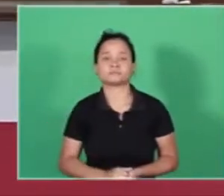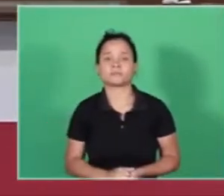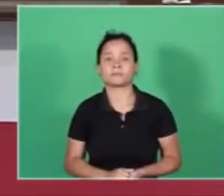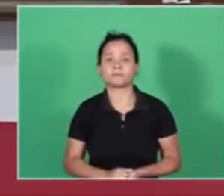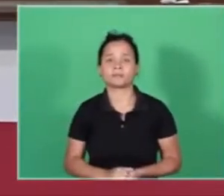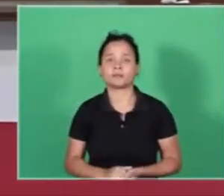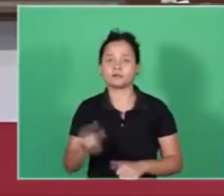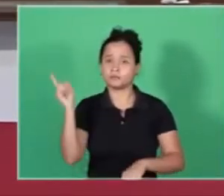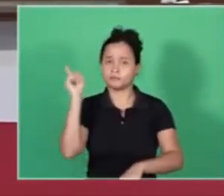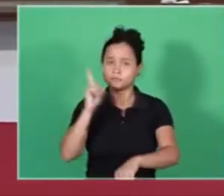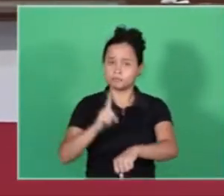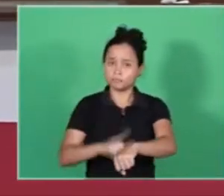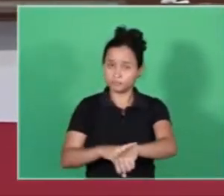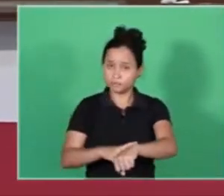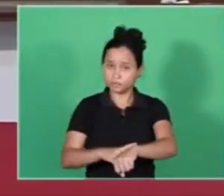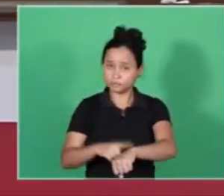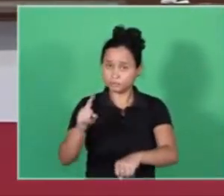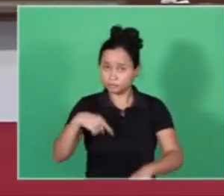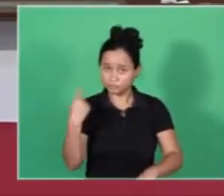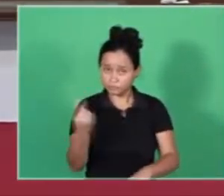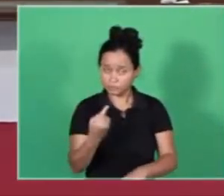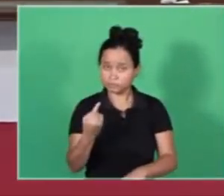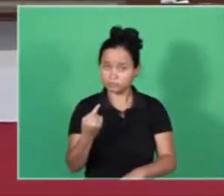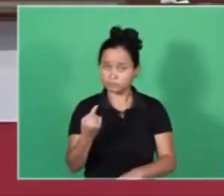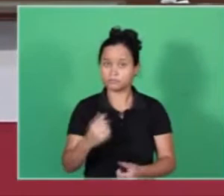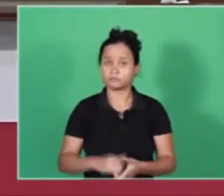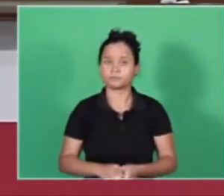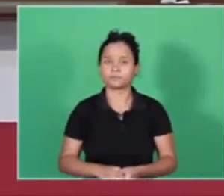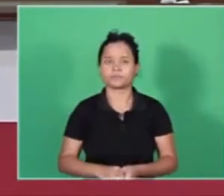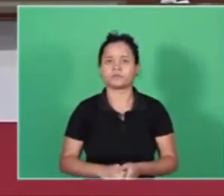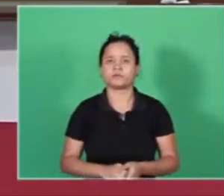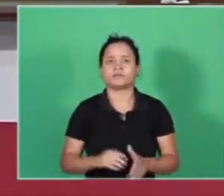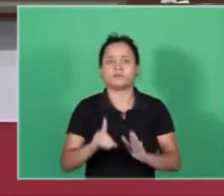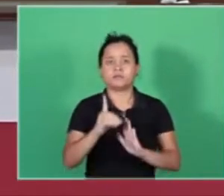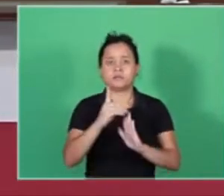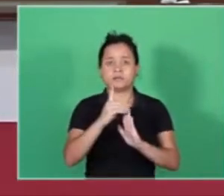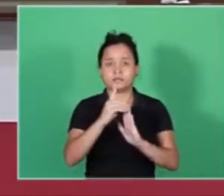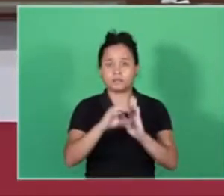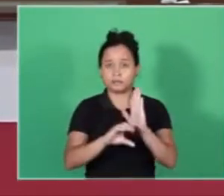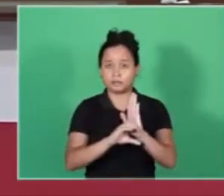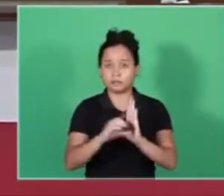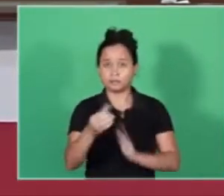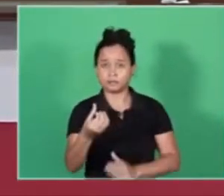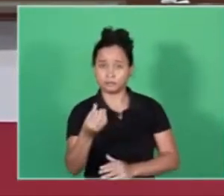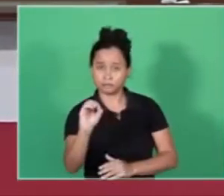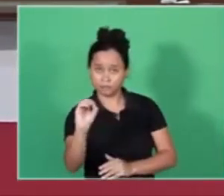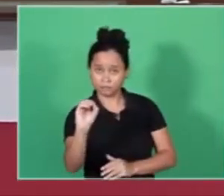moment where we came here, the period of the 60s.